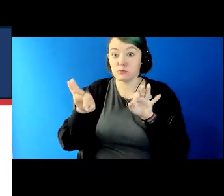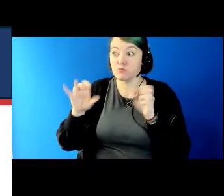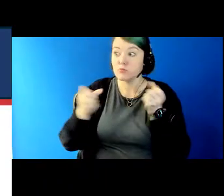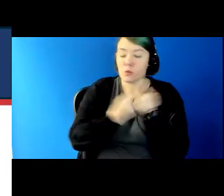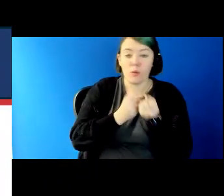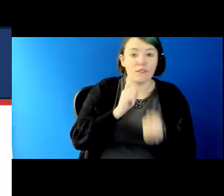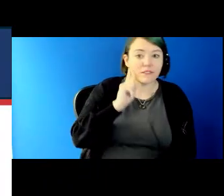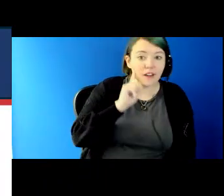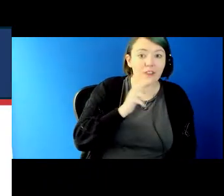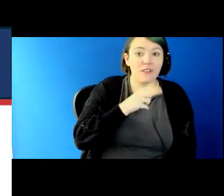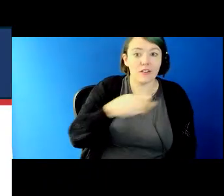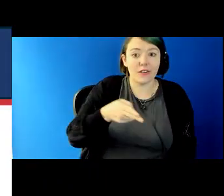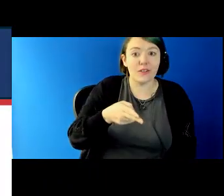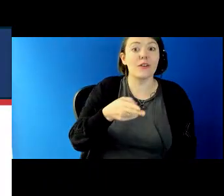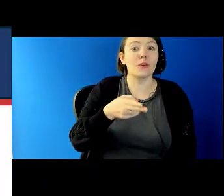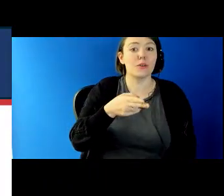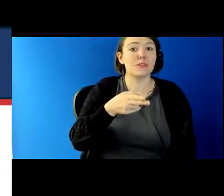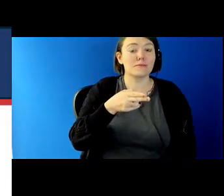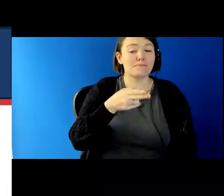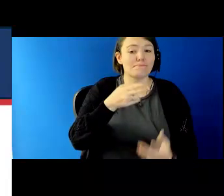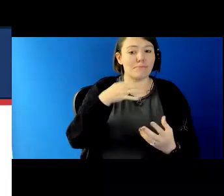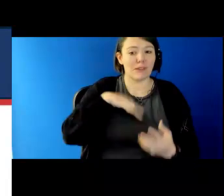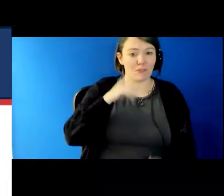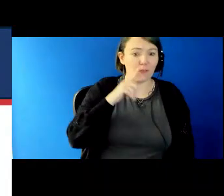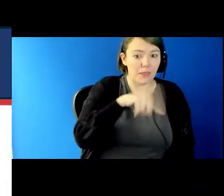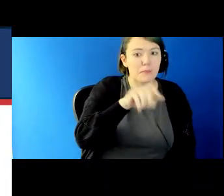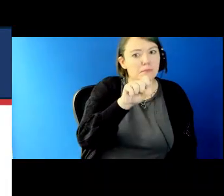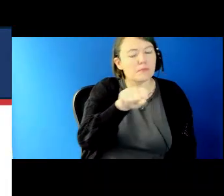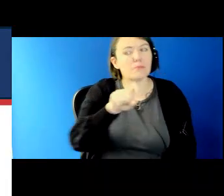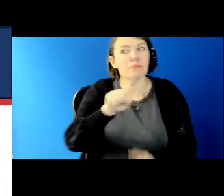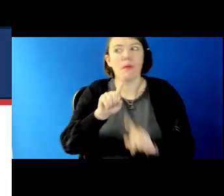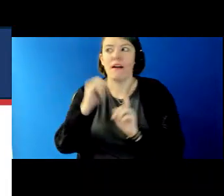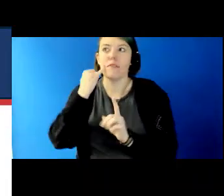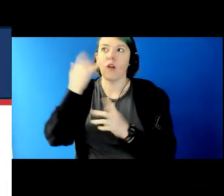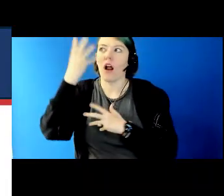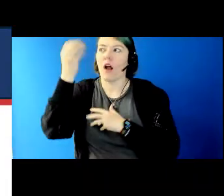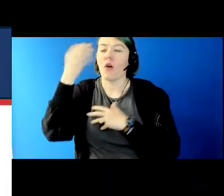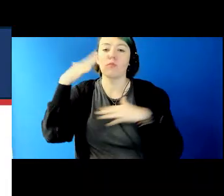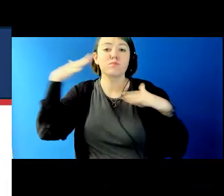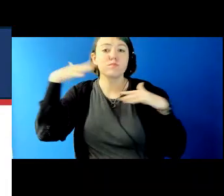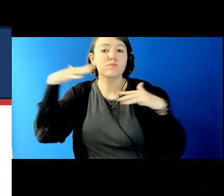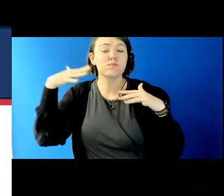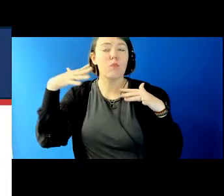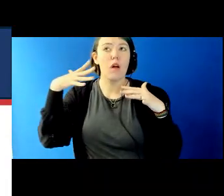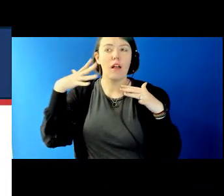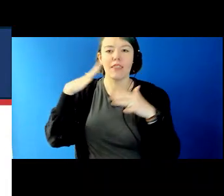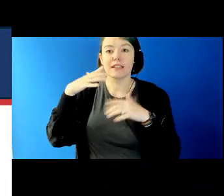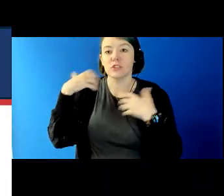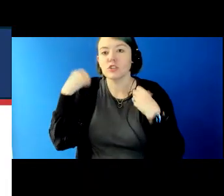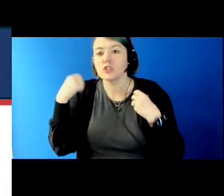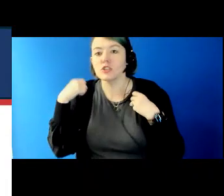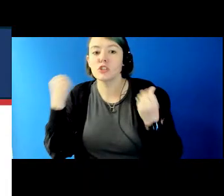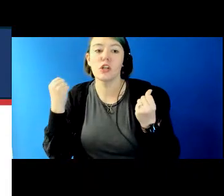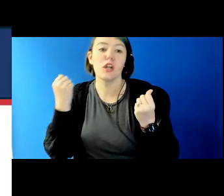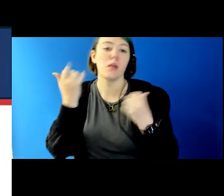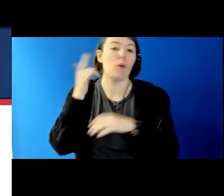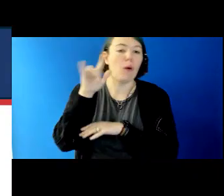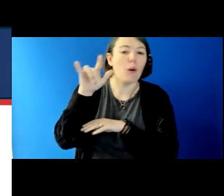noisy environments like gyms or airports, or those watching videos in very quiet spaces like libraries or